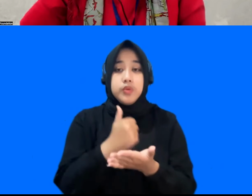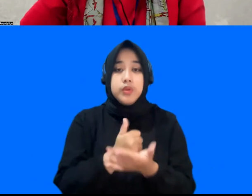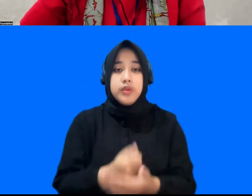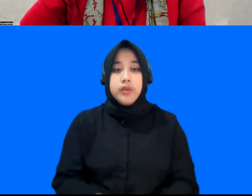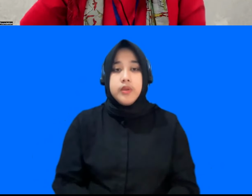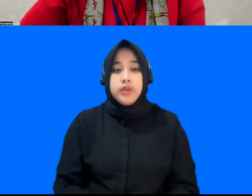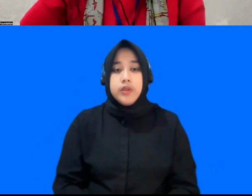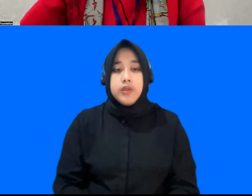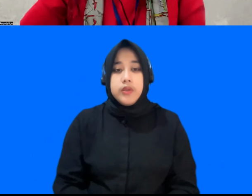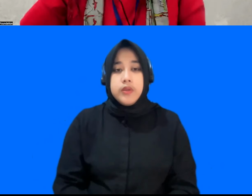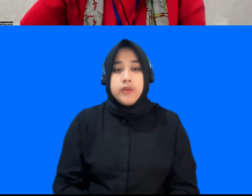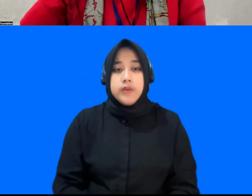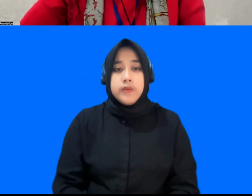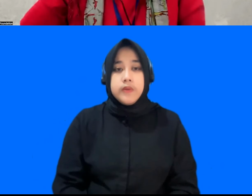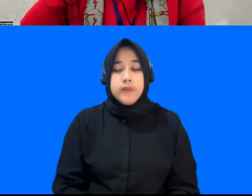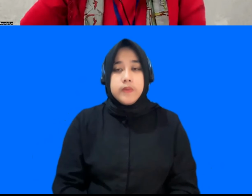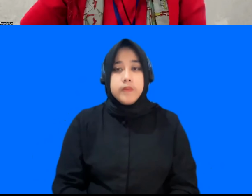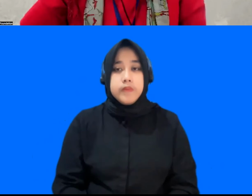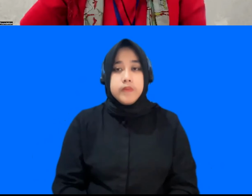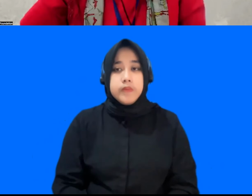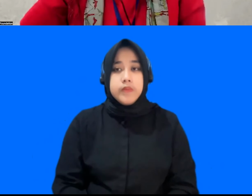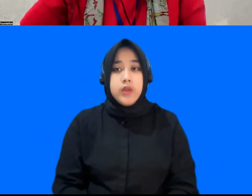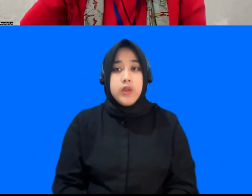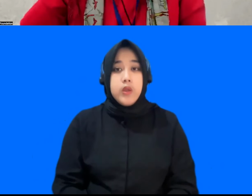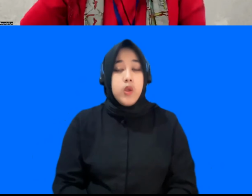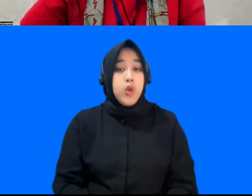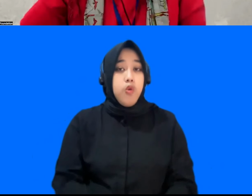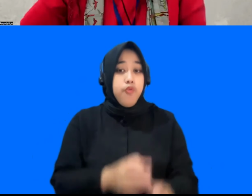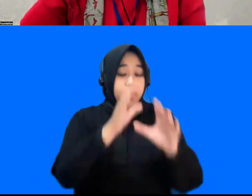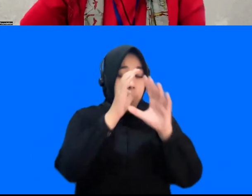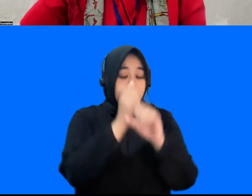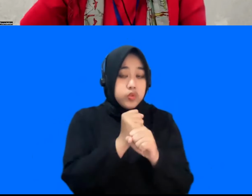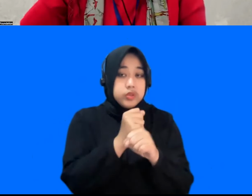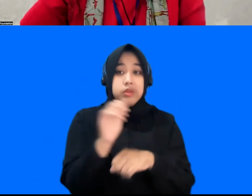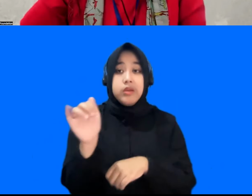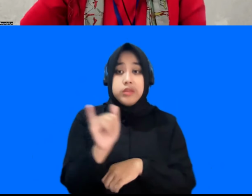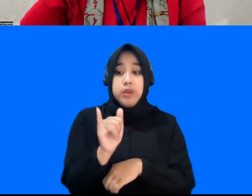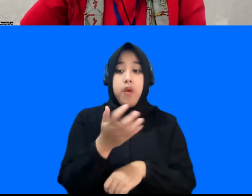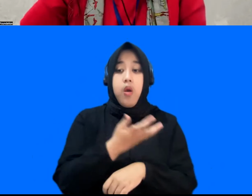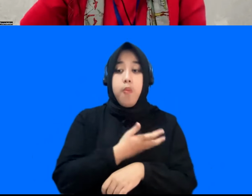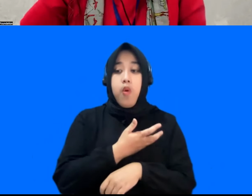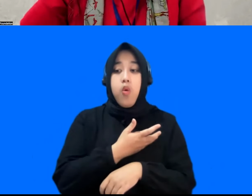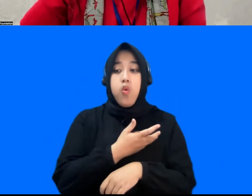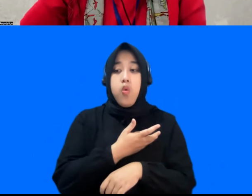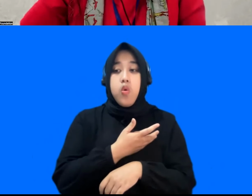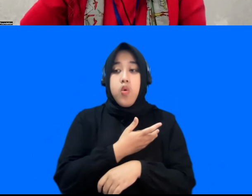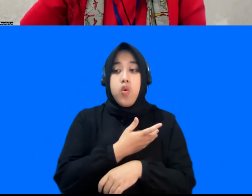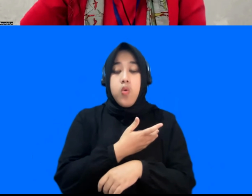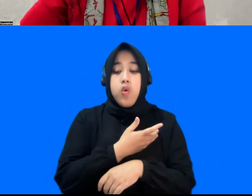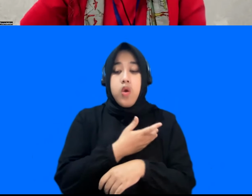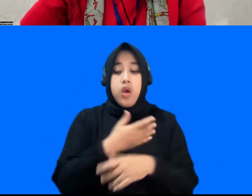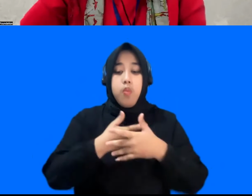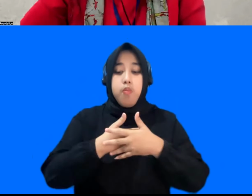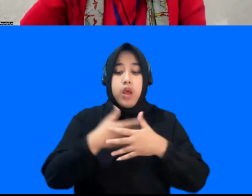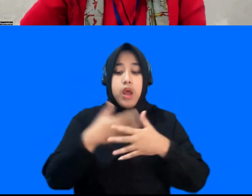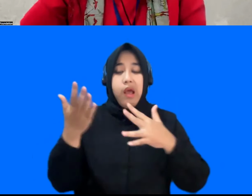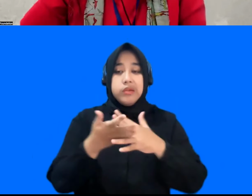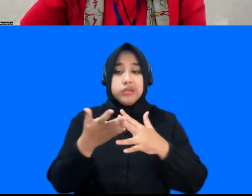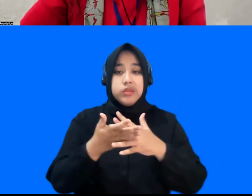are already passionate. But we want to really widen our reach and kind of normalize engineering for good.